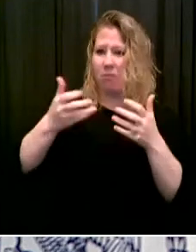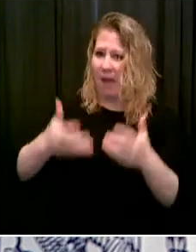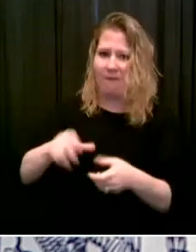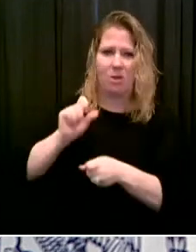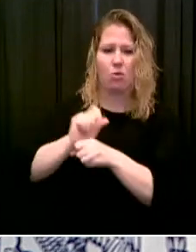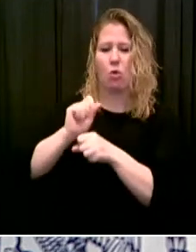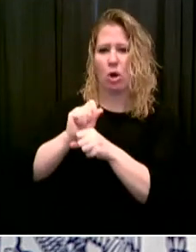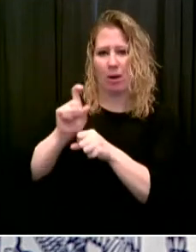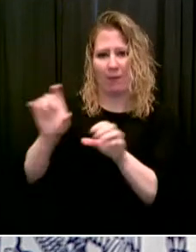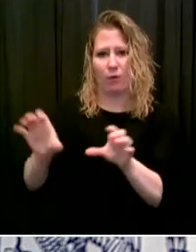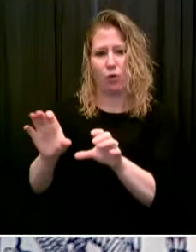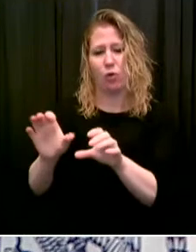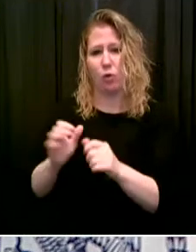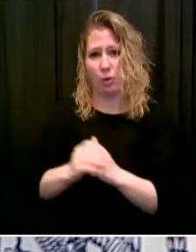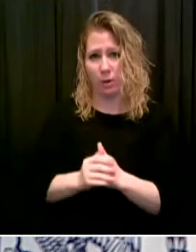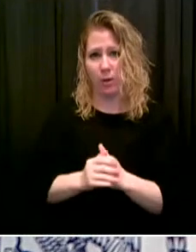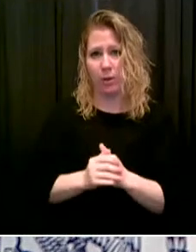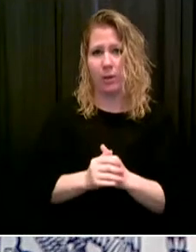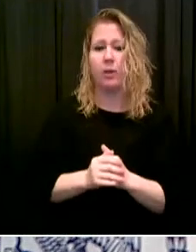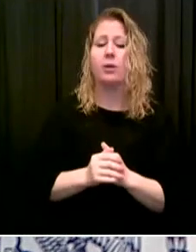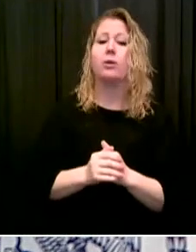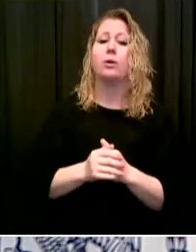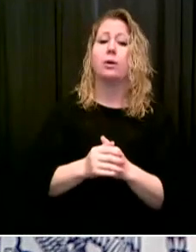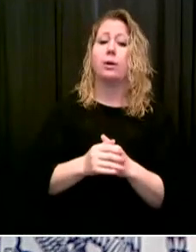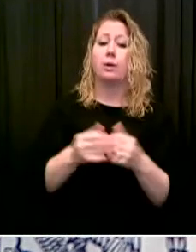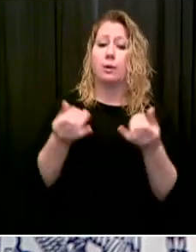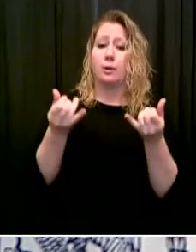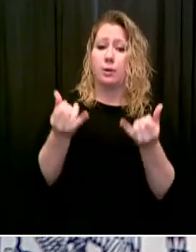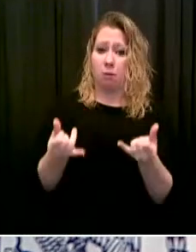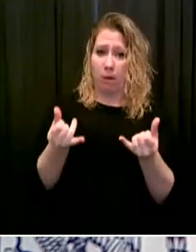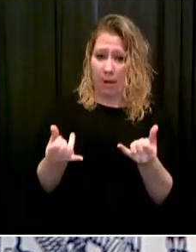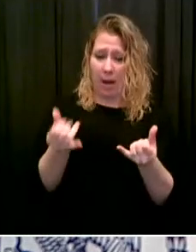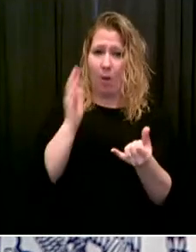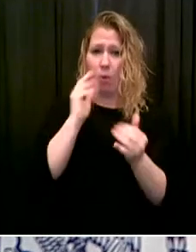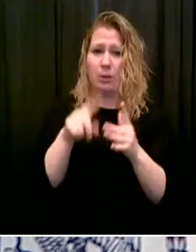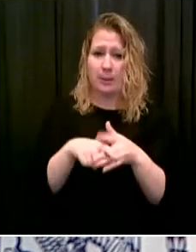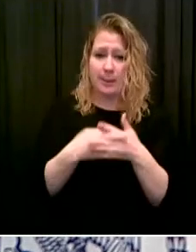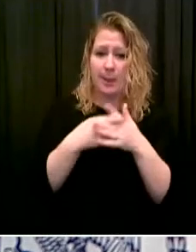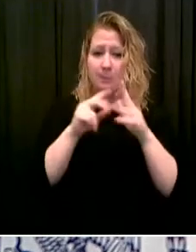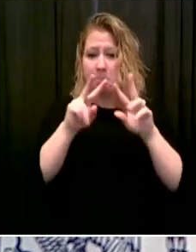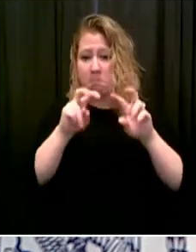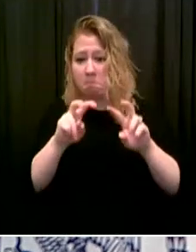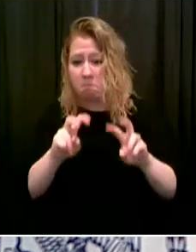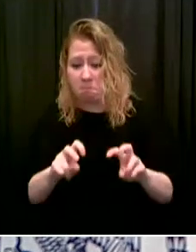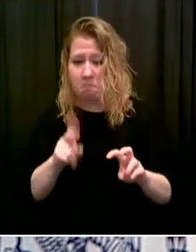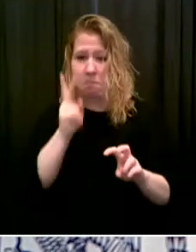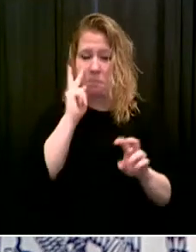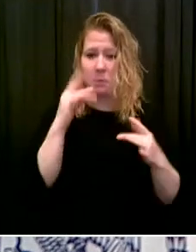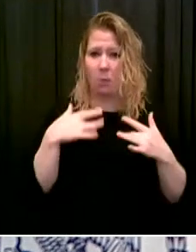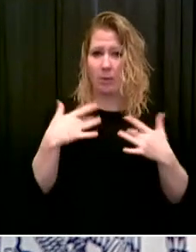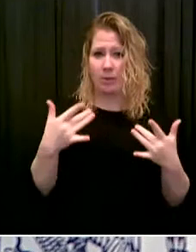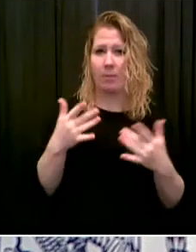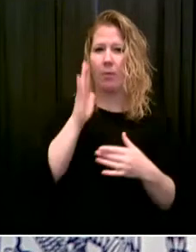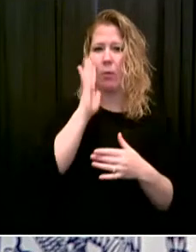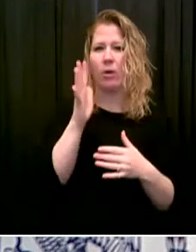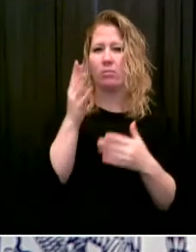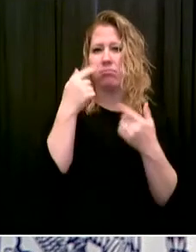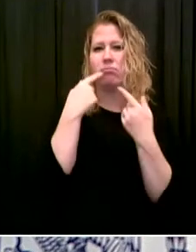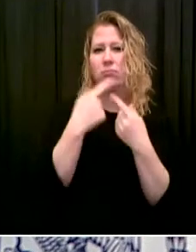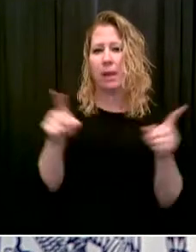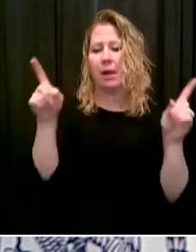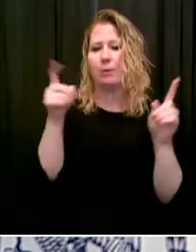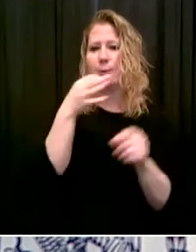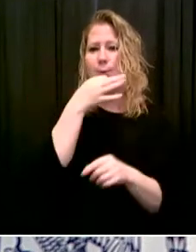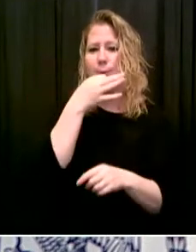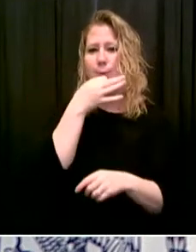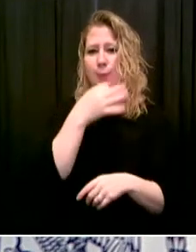changes. So we're going to assess that now and have more to say on that in the next few days. Go ahead, Yoav.